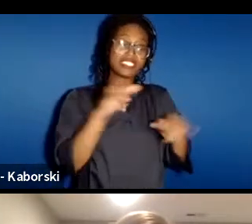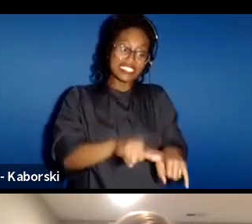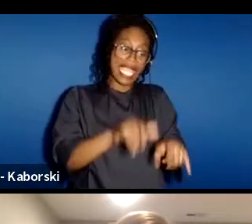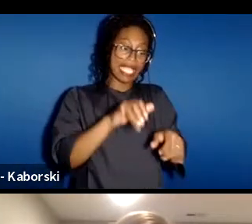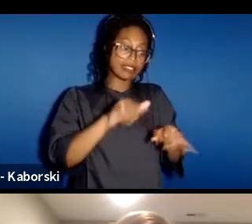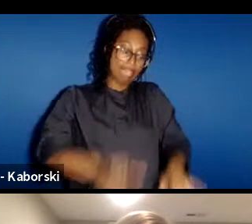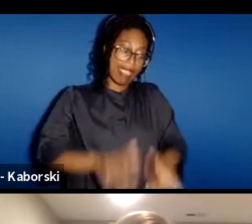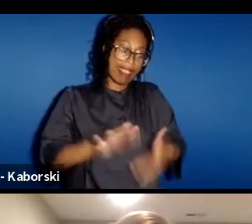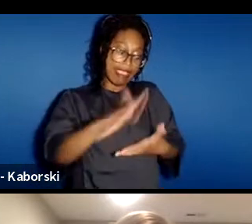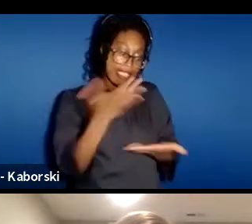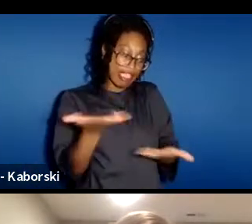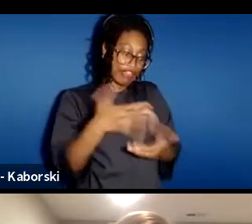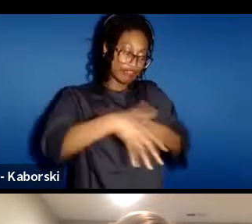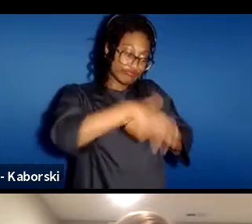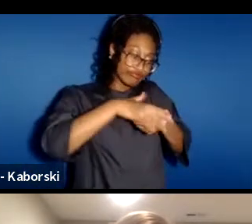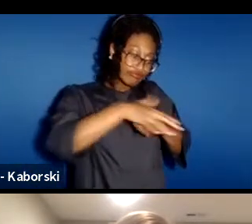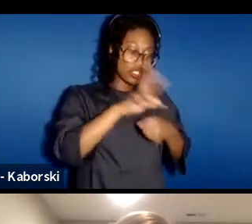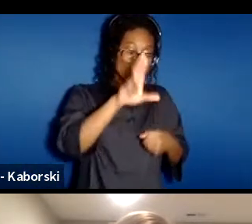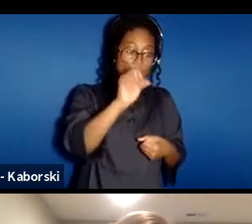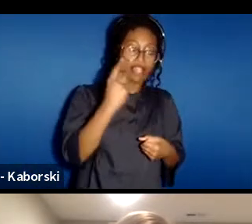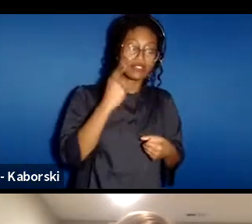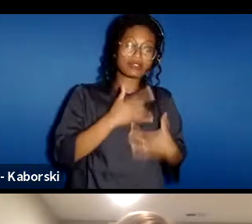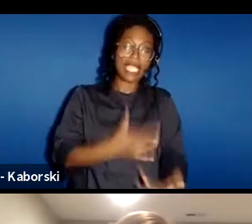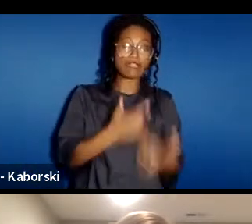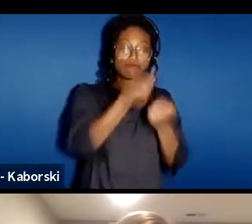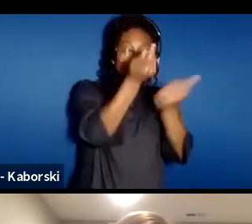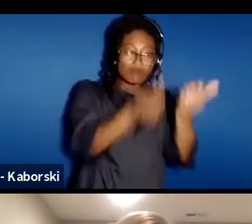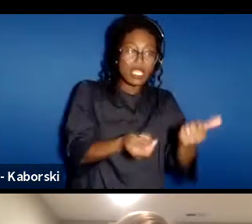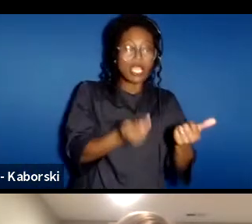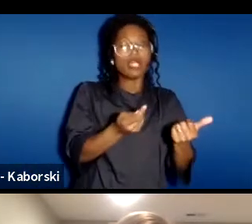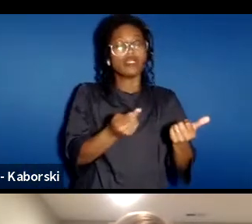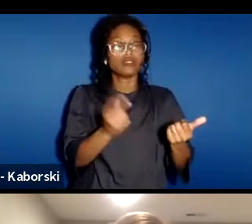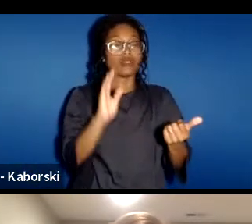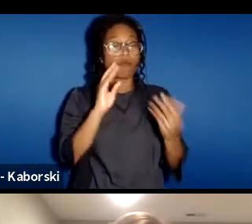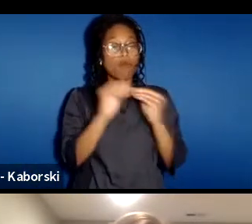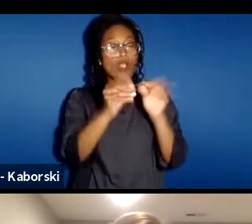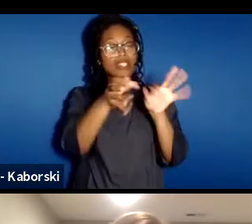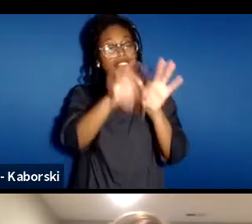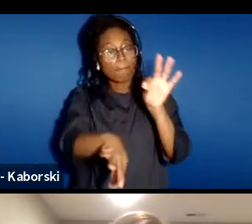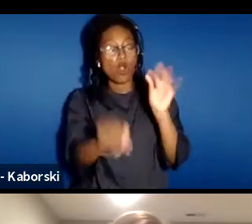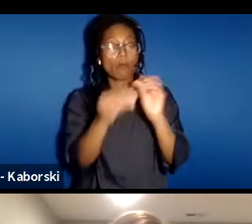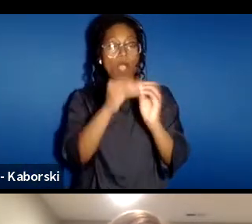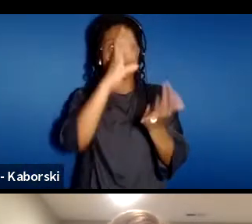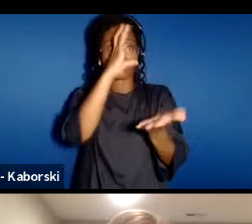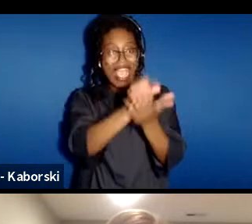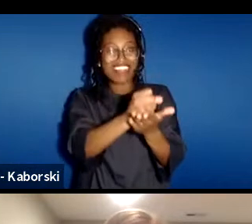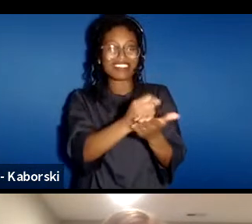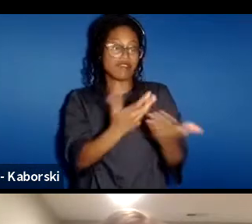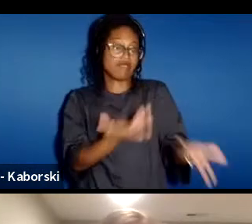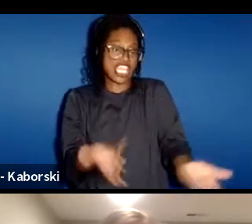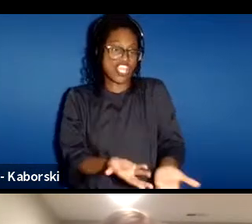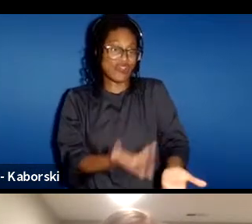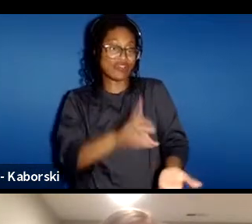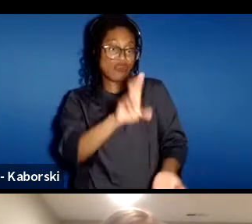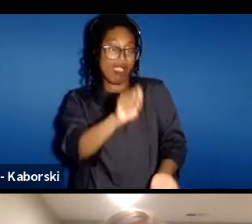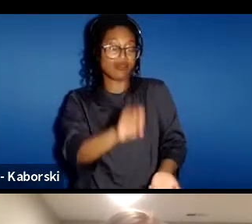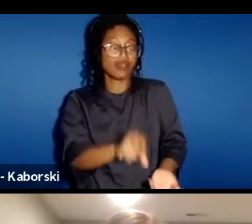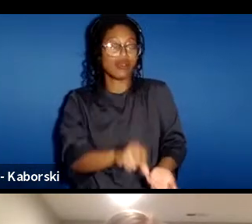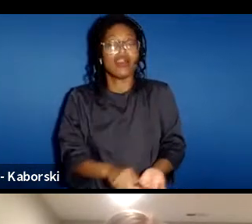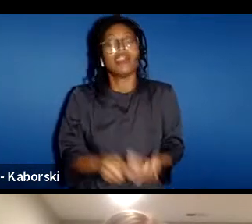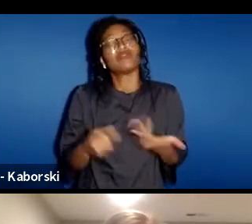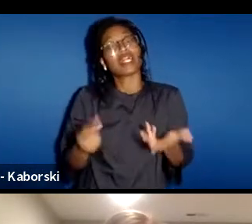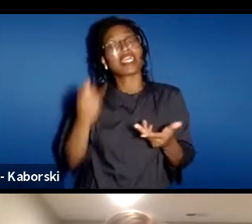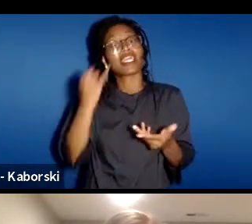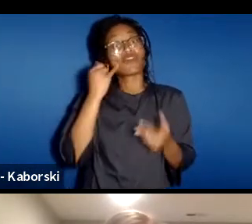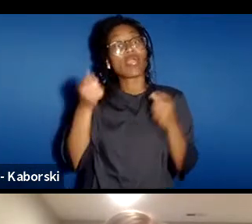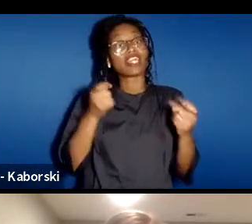that. The idea of sort of streamlining what that is. The other thing you can also look at is how you handle your structure.